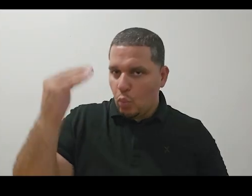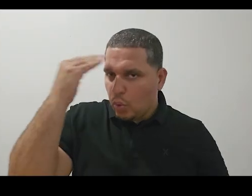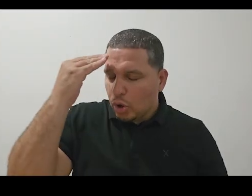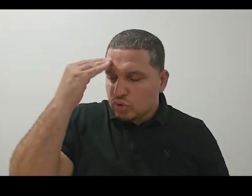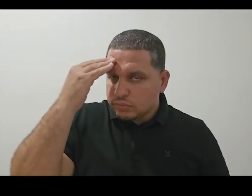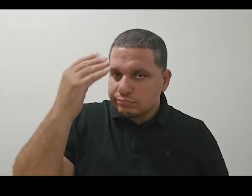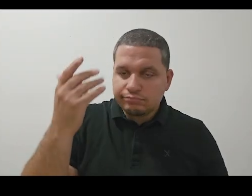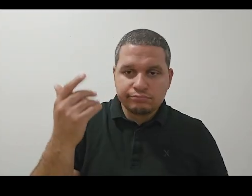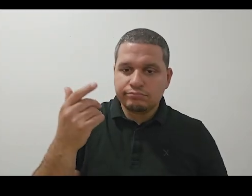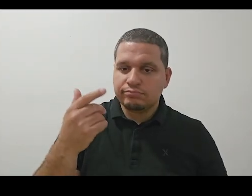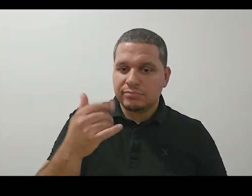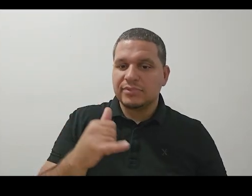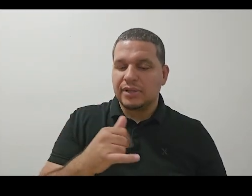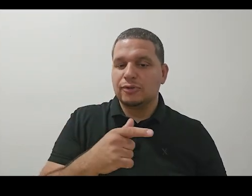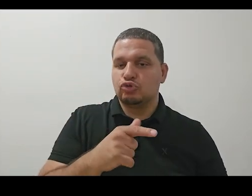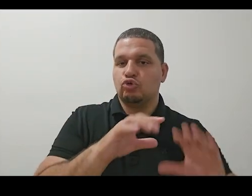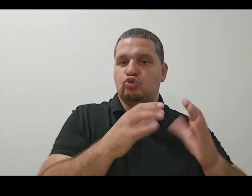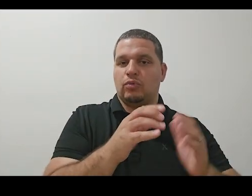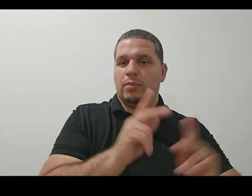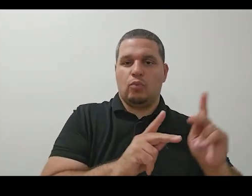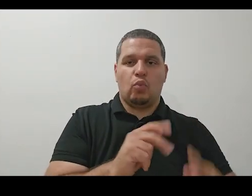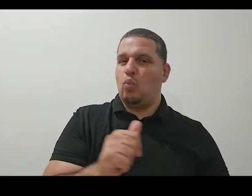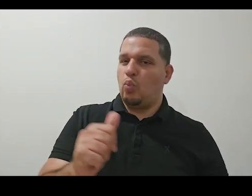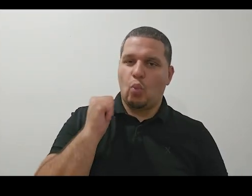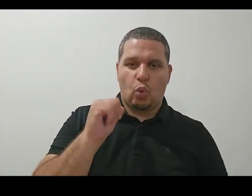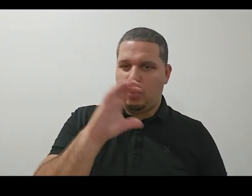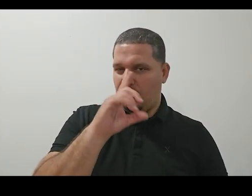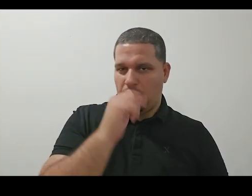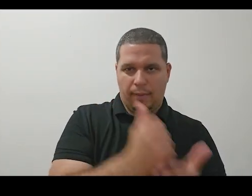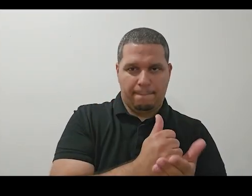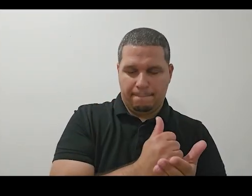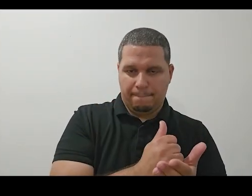awareness. Then that's also a group who will not seek help.